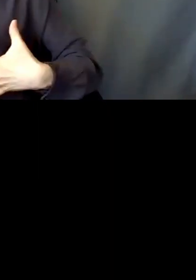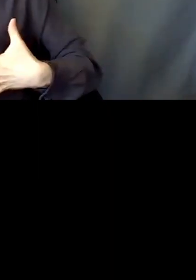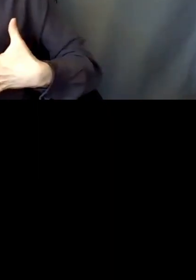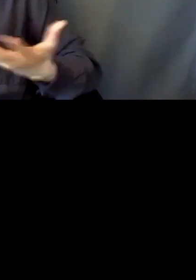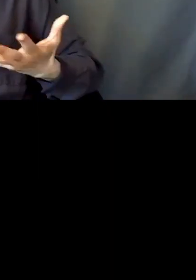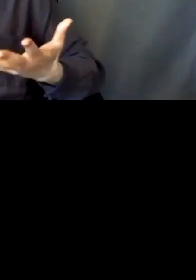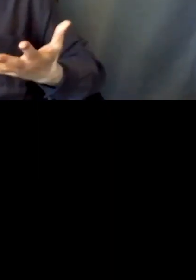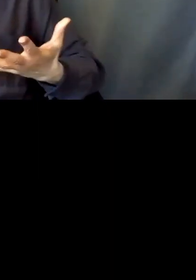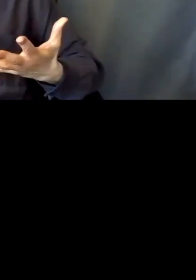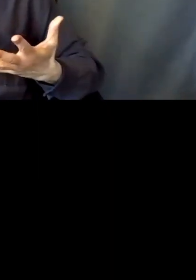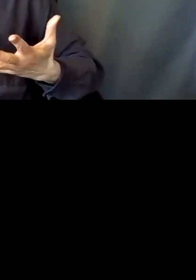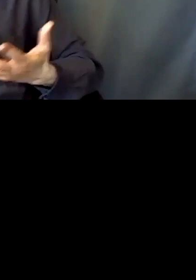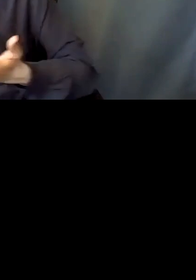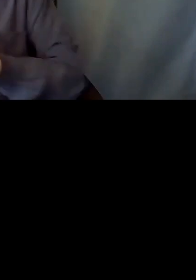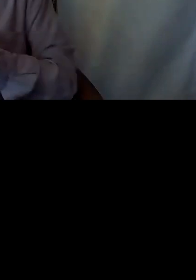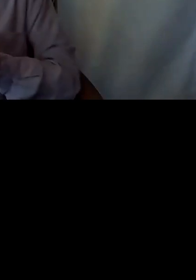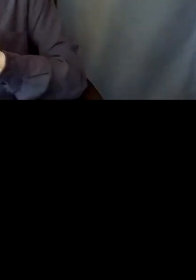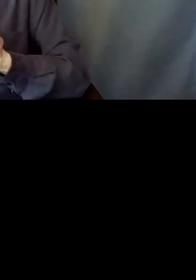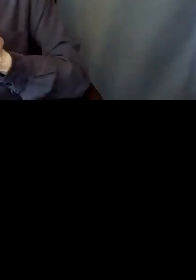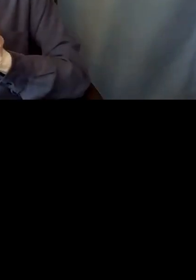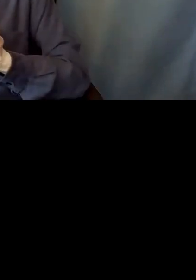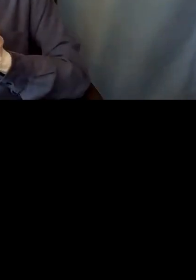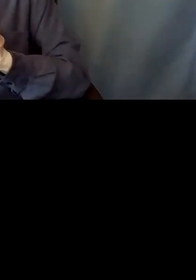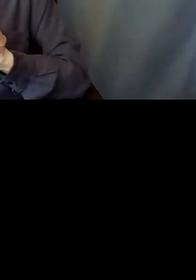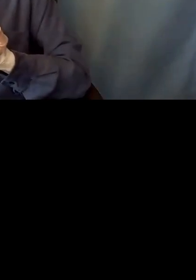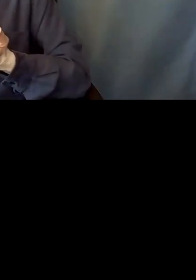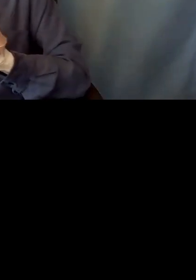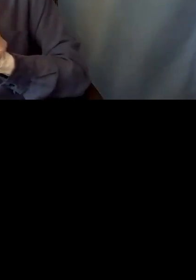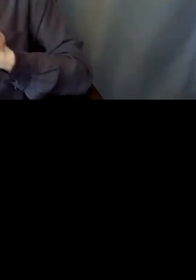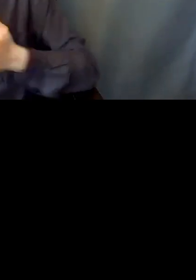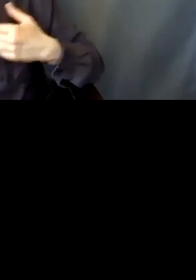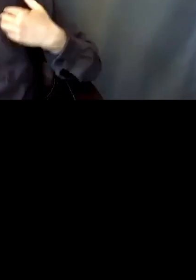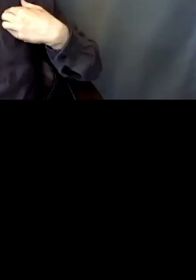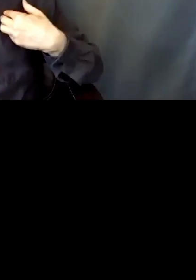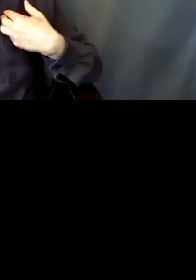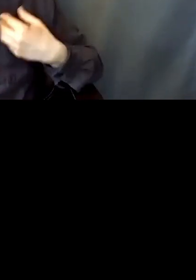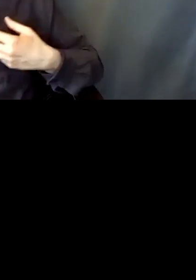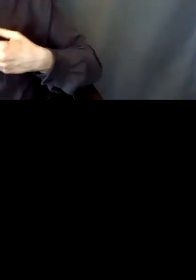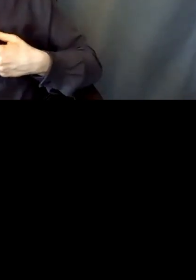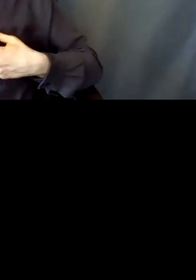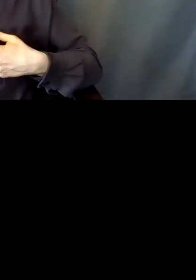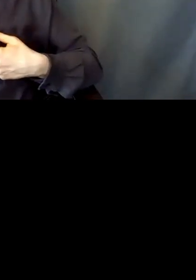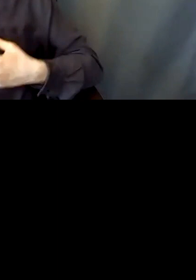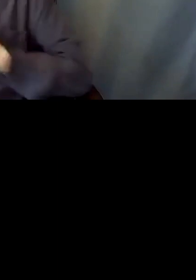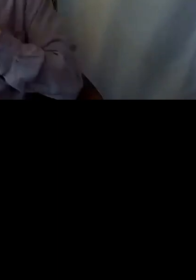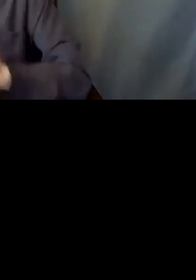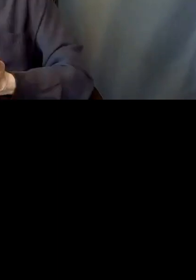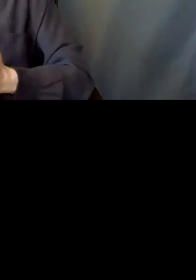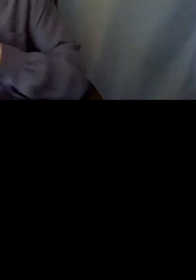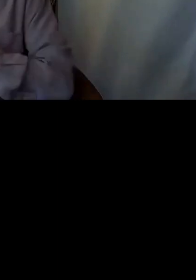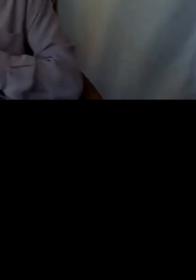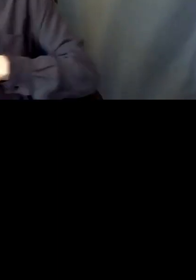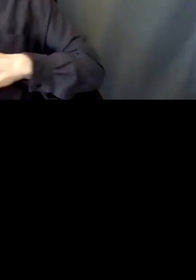as a parent. And so her therapist connected us with our own counseling, not only so we could learn how to better